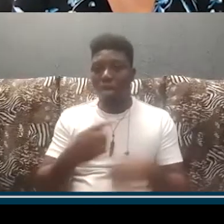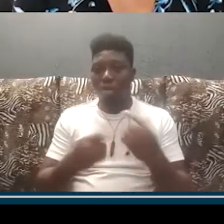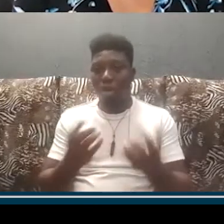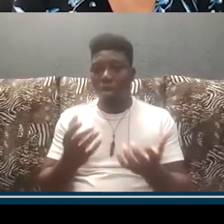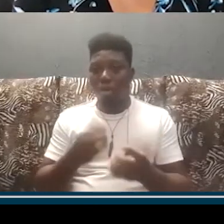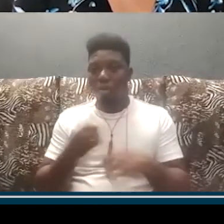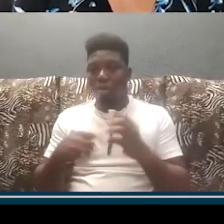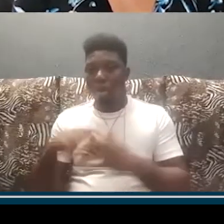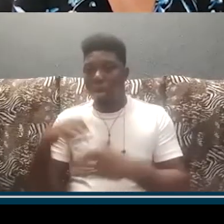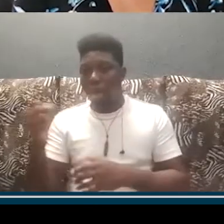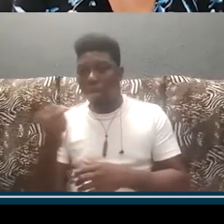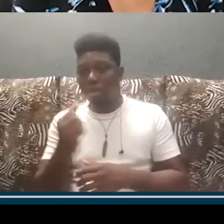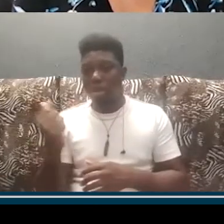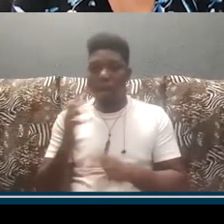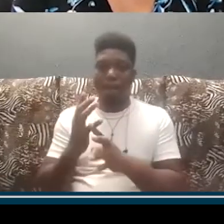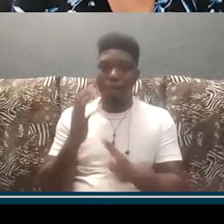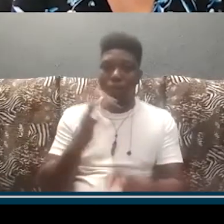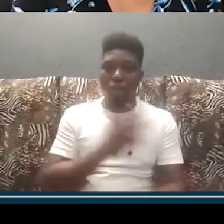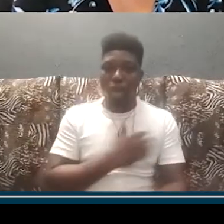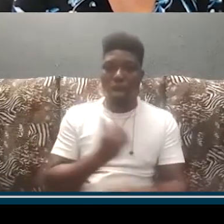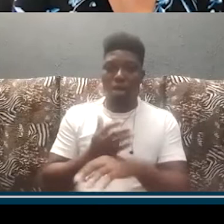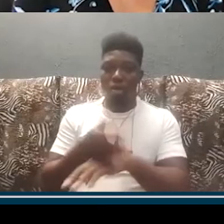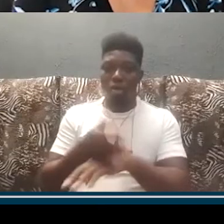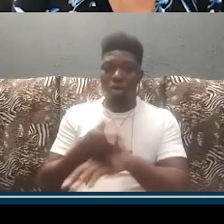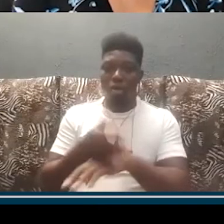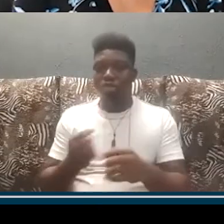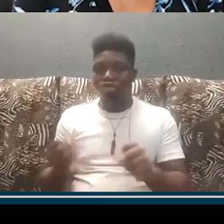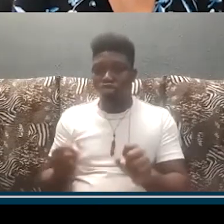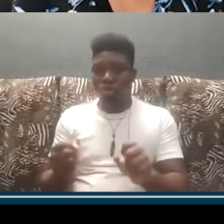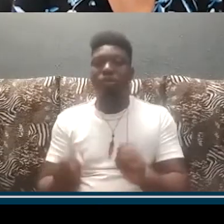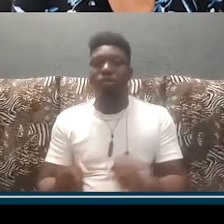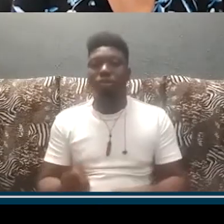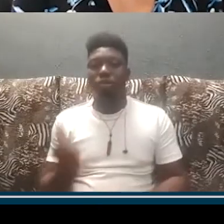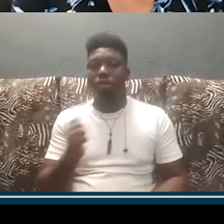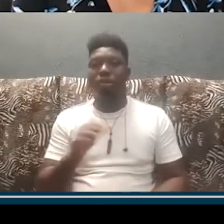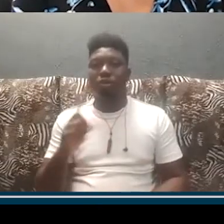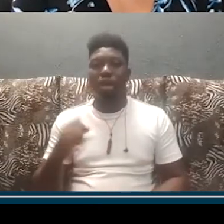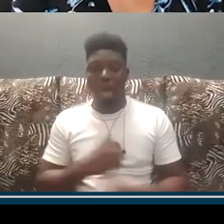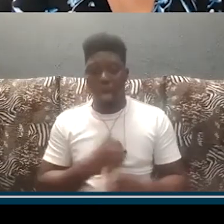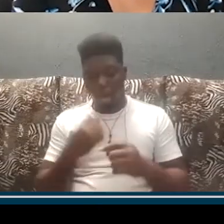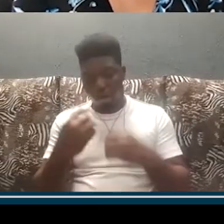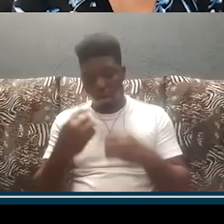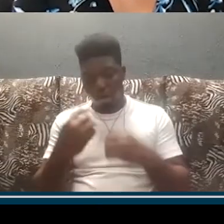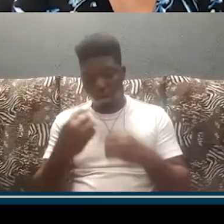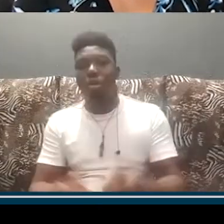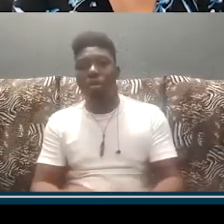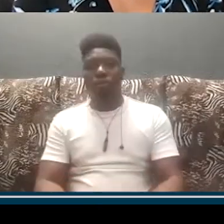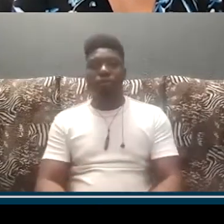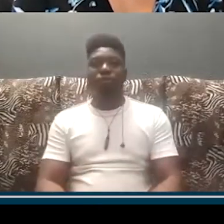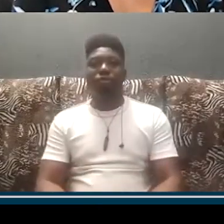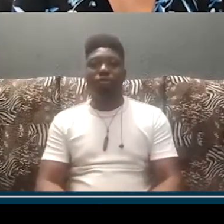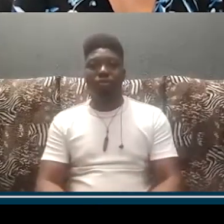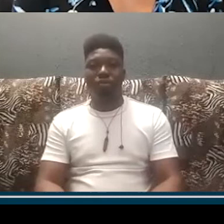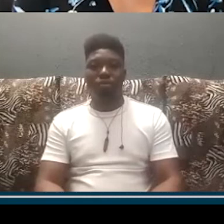streets and big sidewalks. Anywhere I go, like, I just get out and go. But a lot of times it's